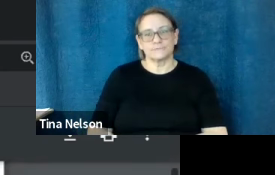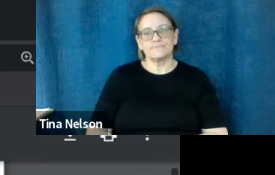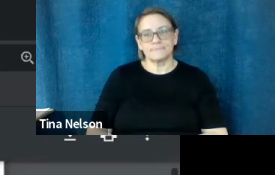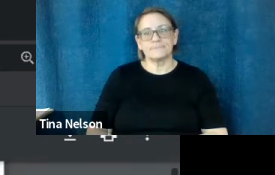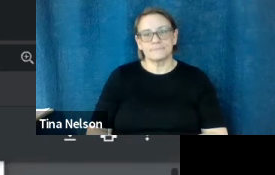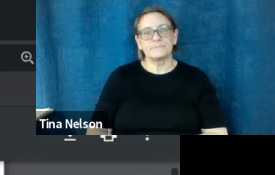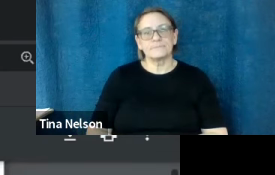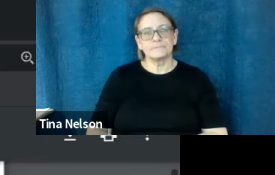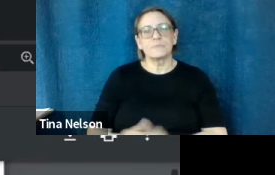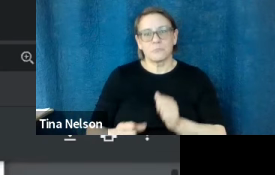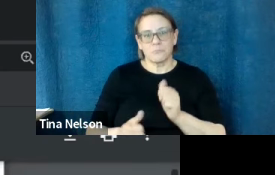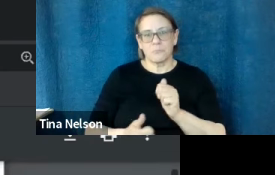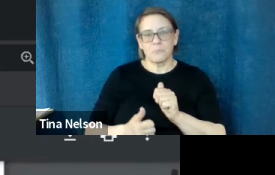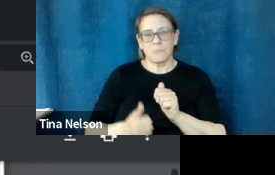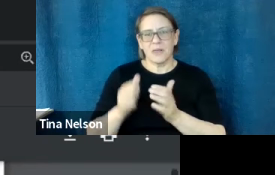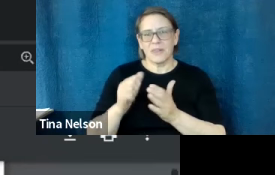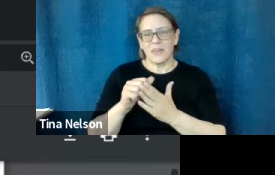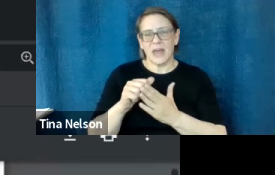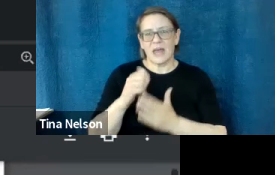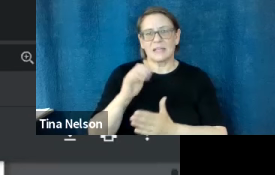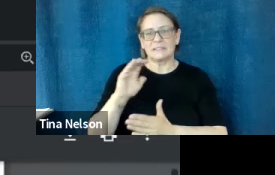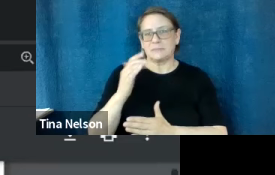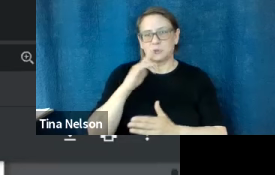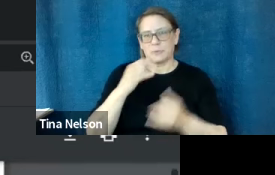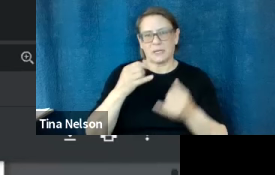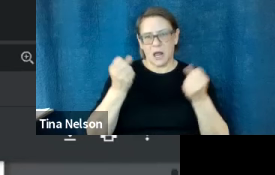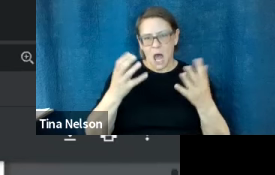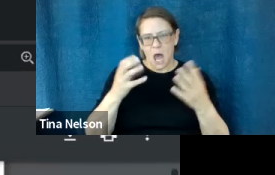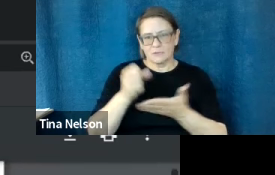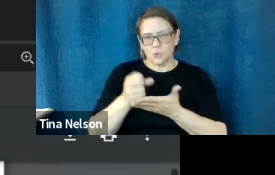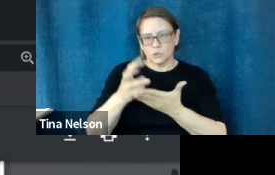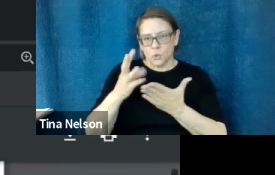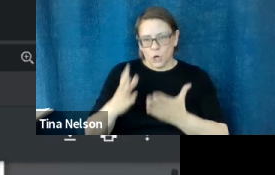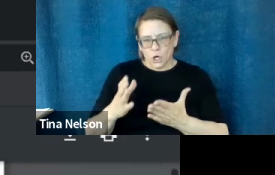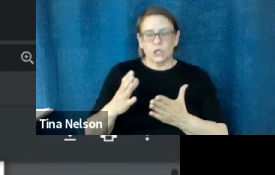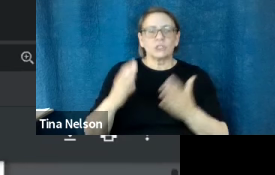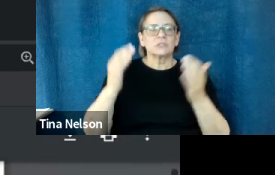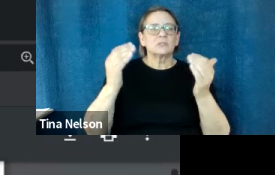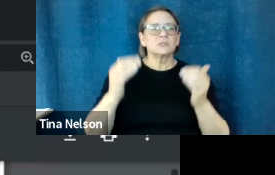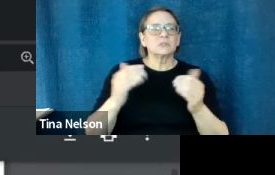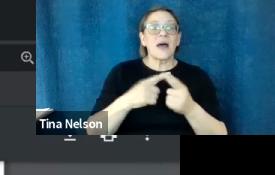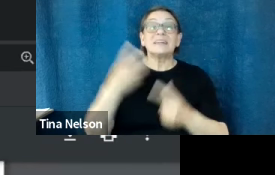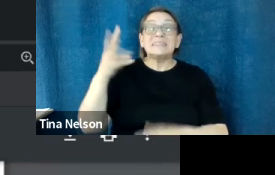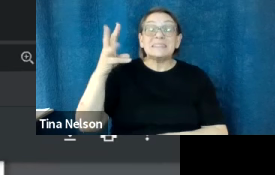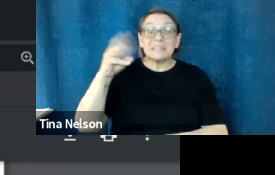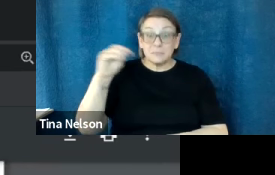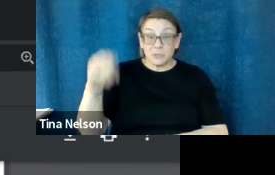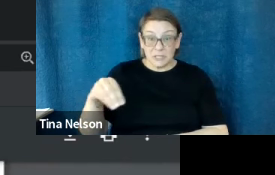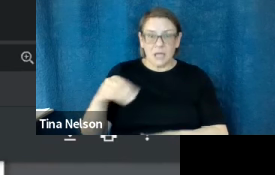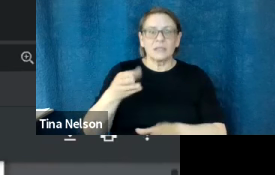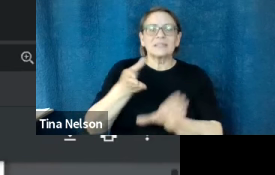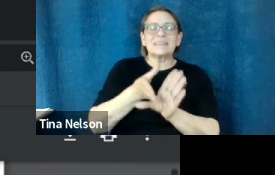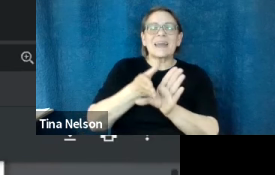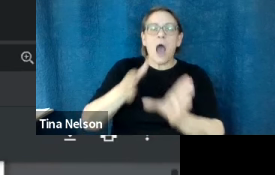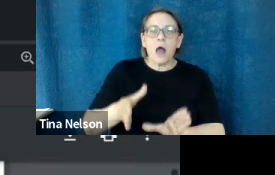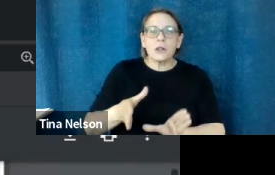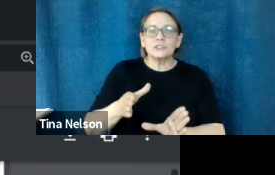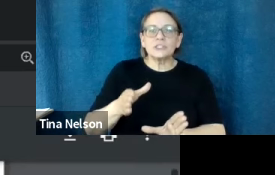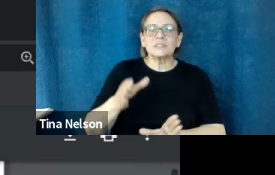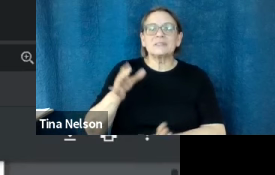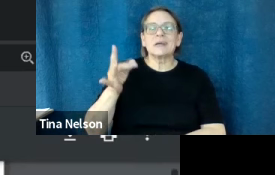every other contribution, but the next is social workers at 16%, psychologists at 8%.